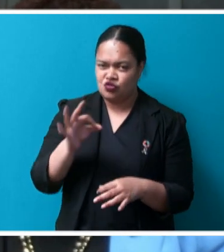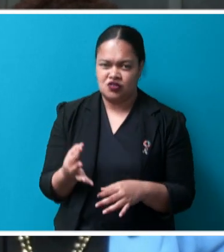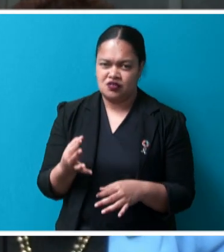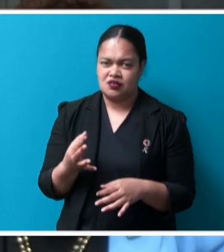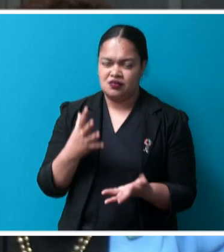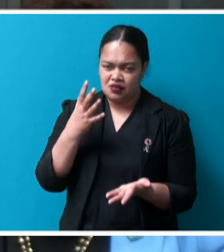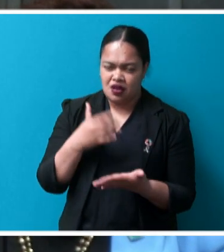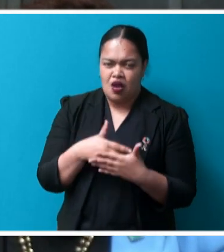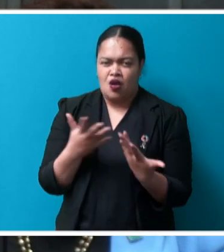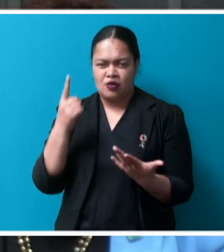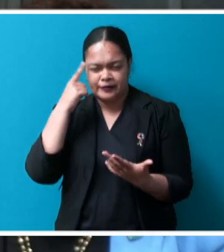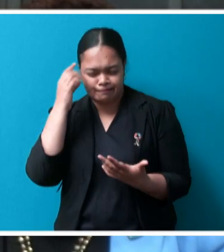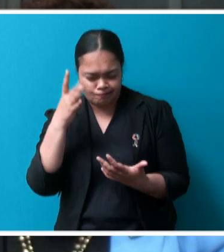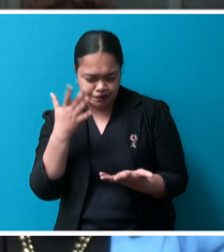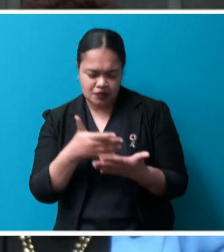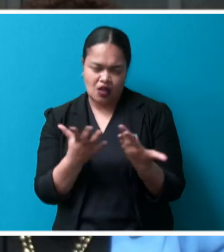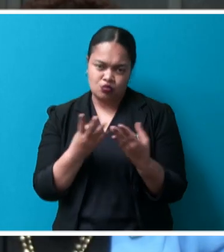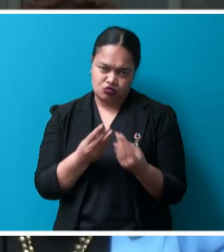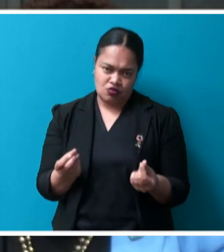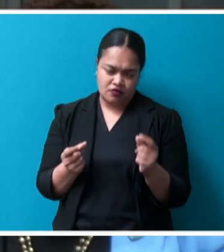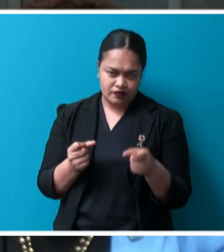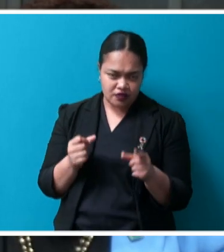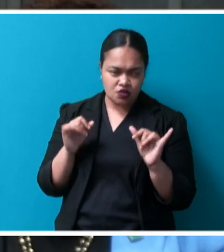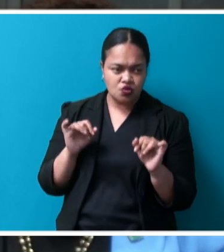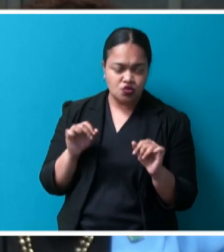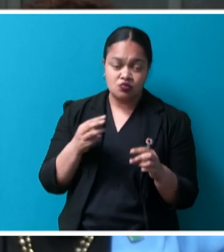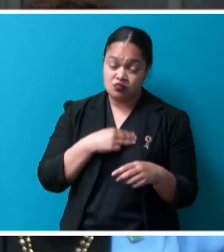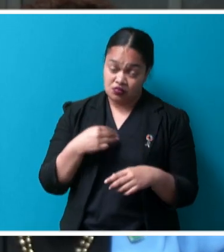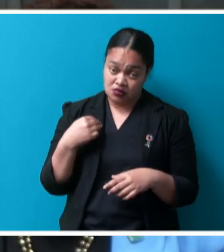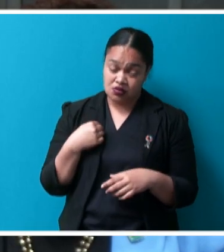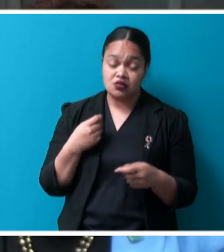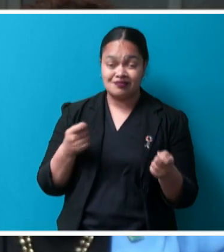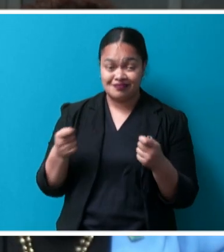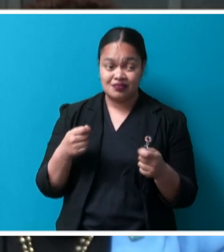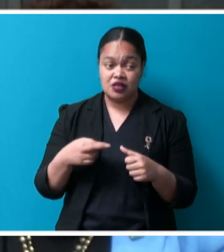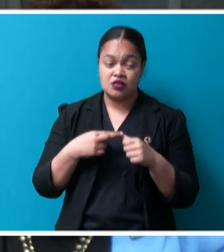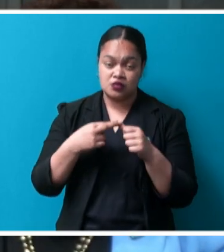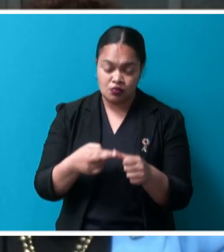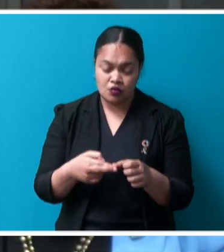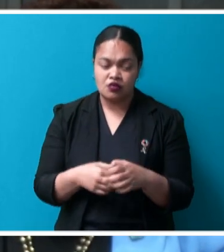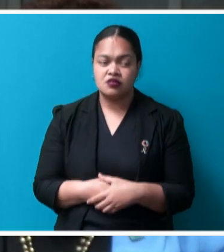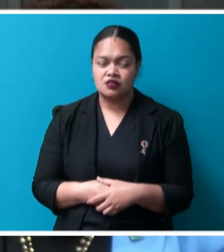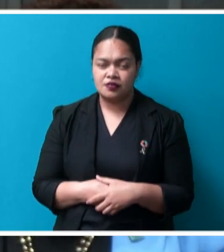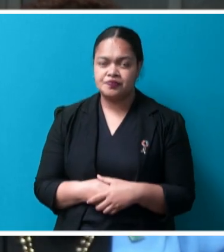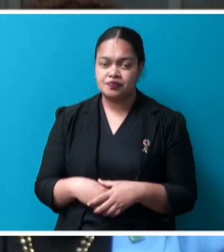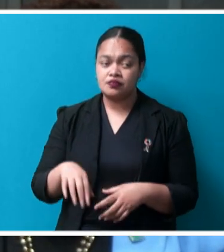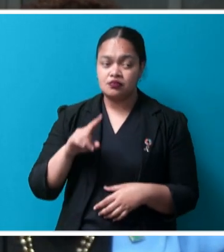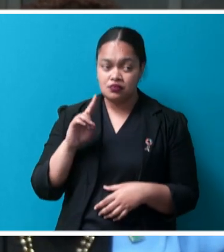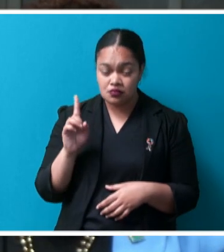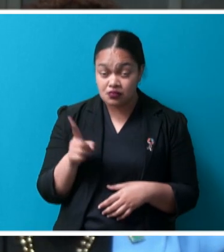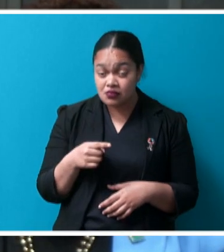time, the Ministry has placed the coordinated response required to bend it. And beneath the